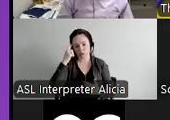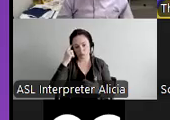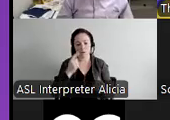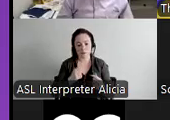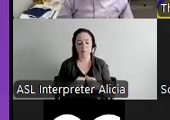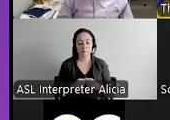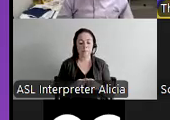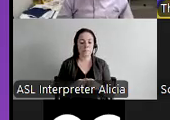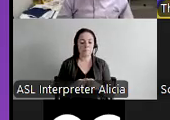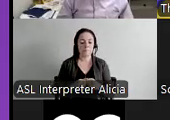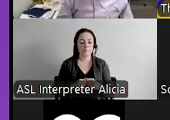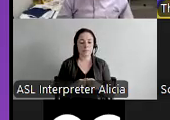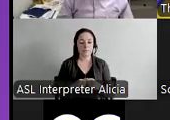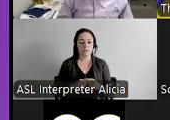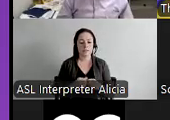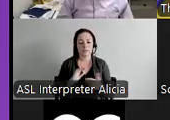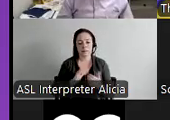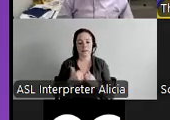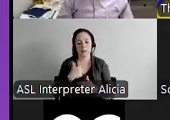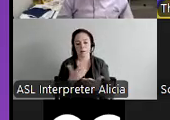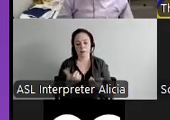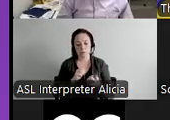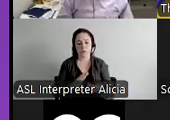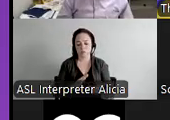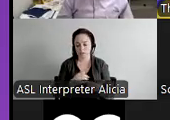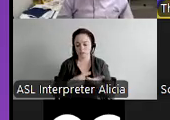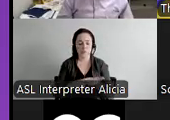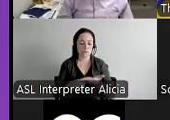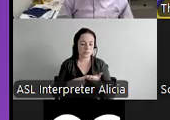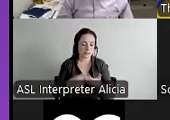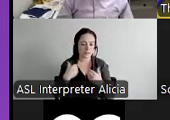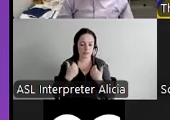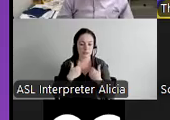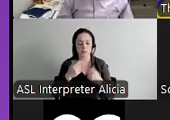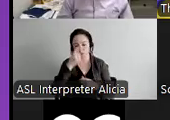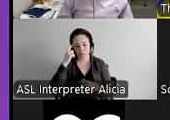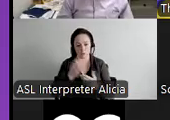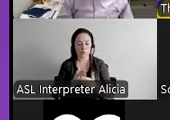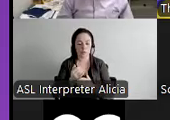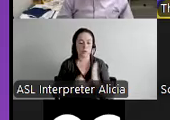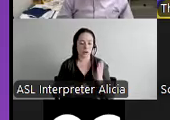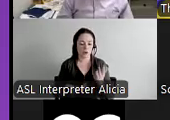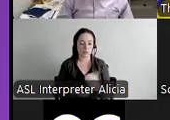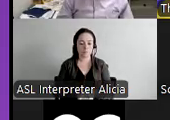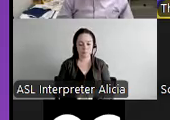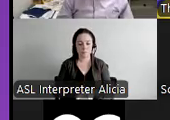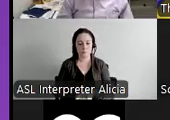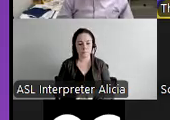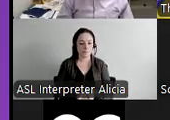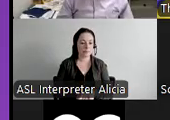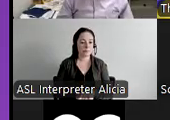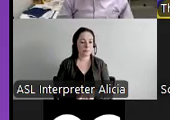and ways to really address or discuss youth trauma through art.